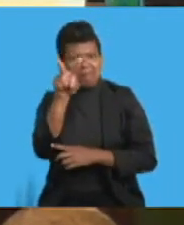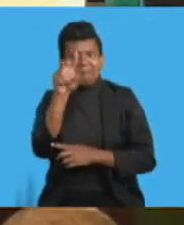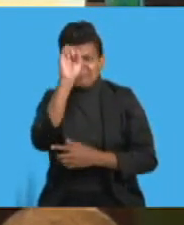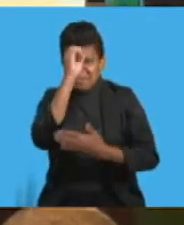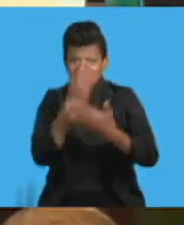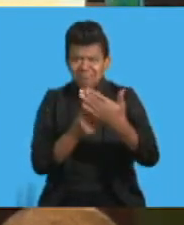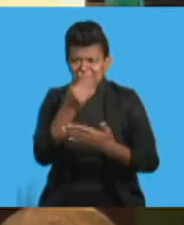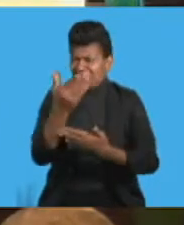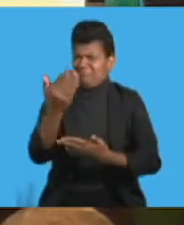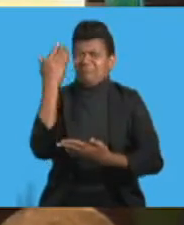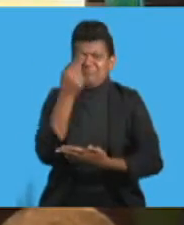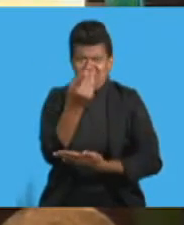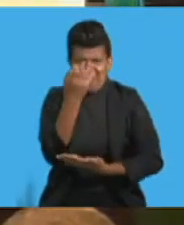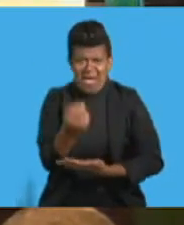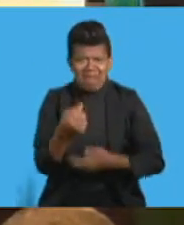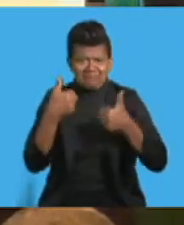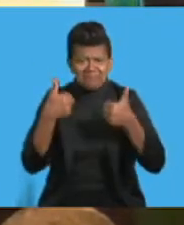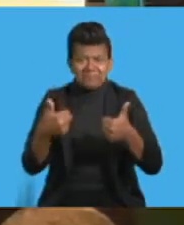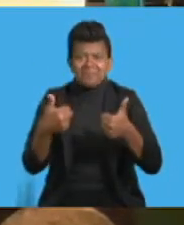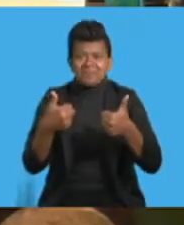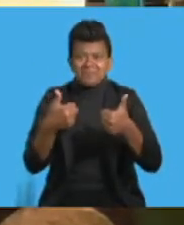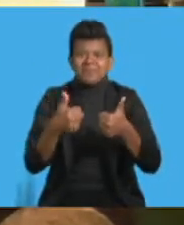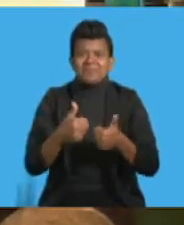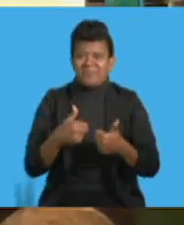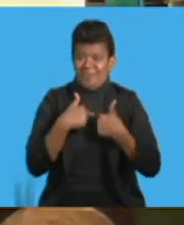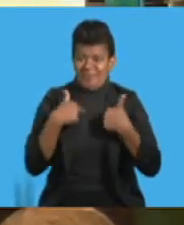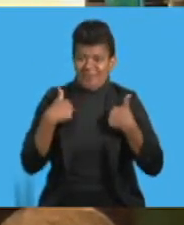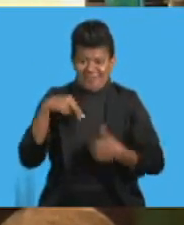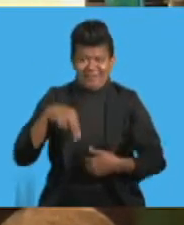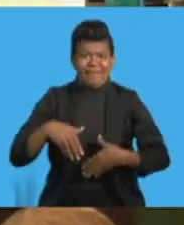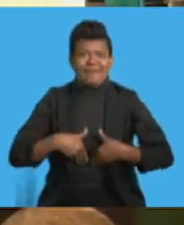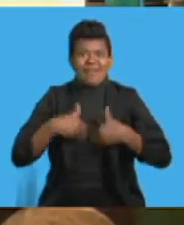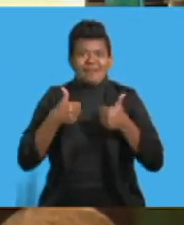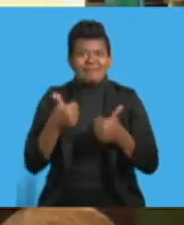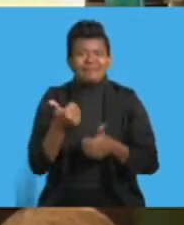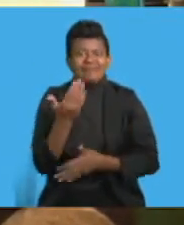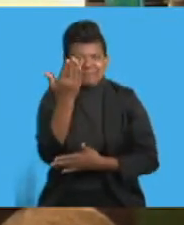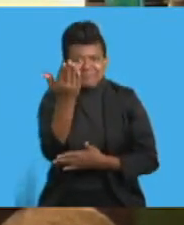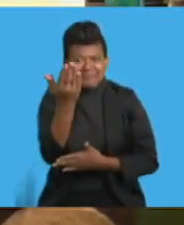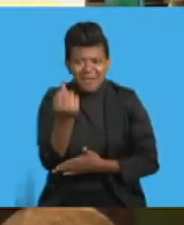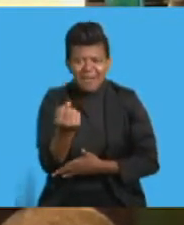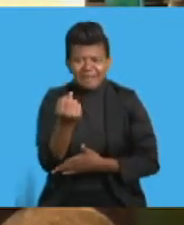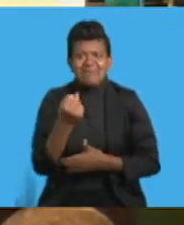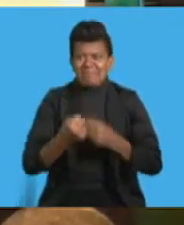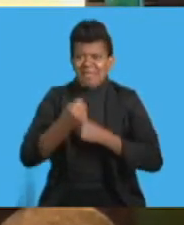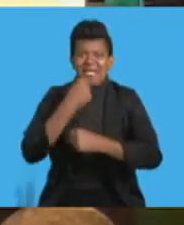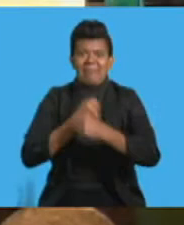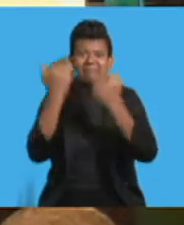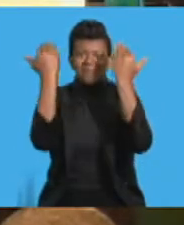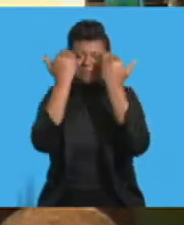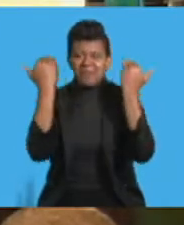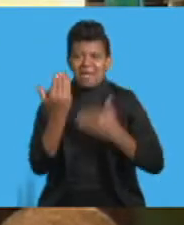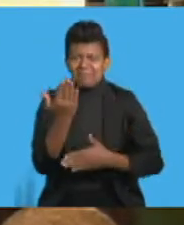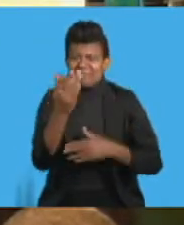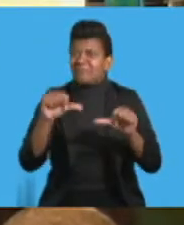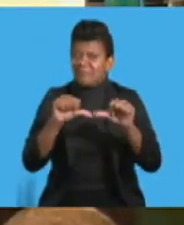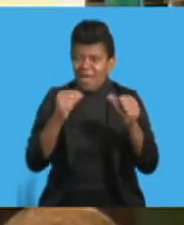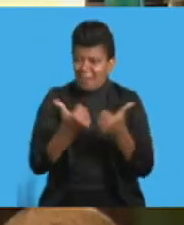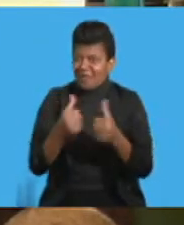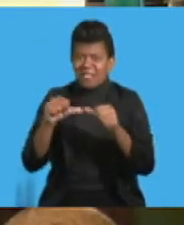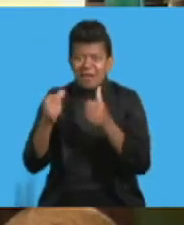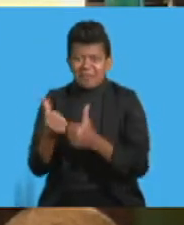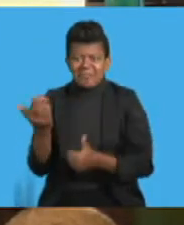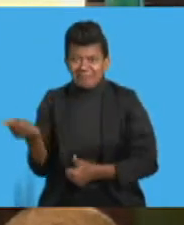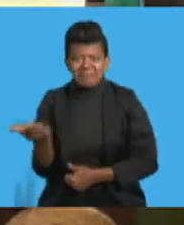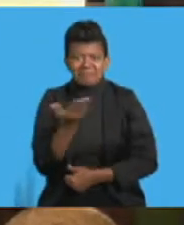and this House is blessed to have you as the Speaker of this House. And I join all my colleagues on this side, on the other side as well,